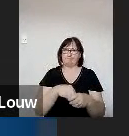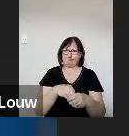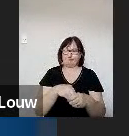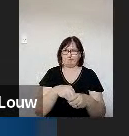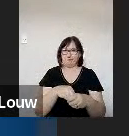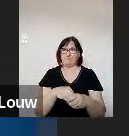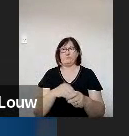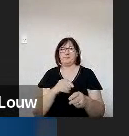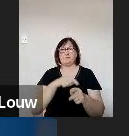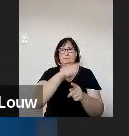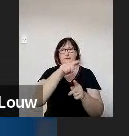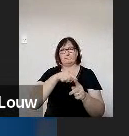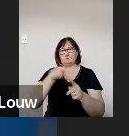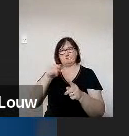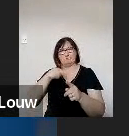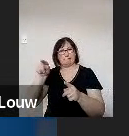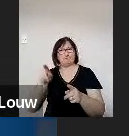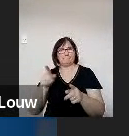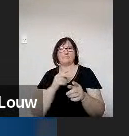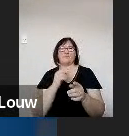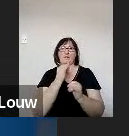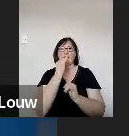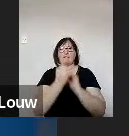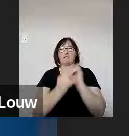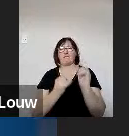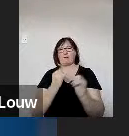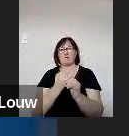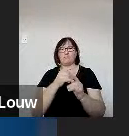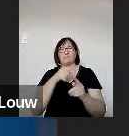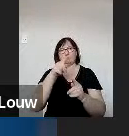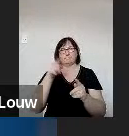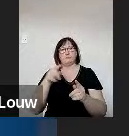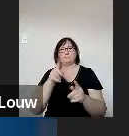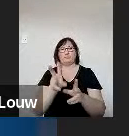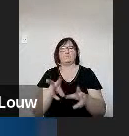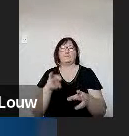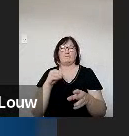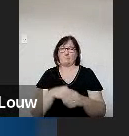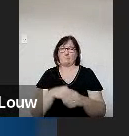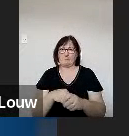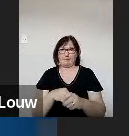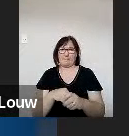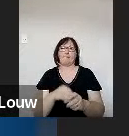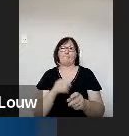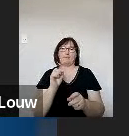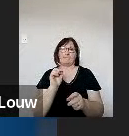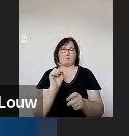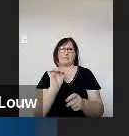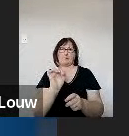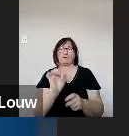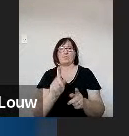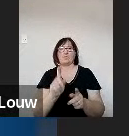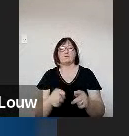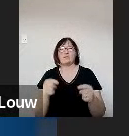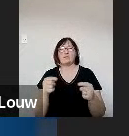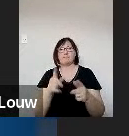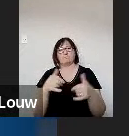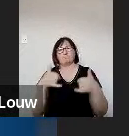well. It was in this role that she was awarded the WCO ESA National Contact Person of the Year Award